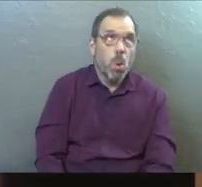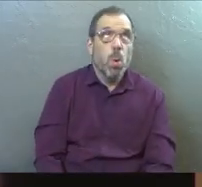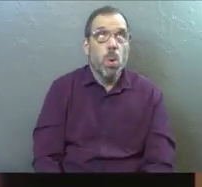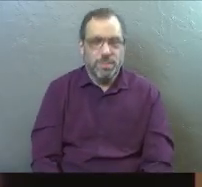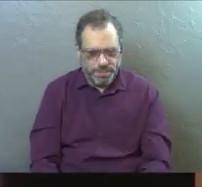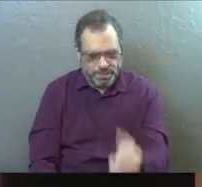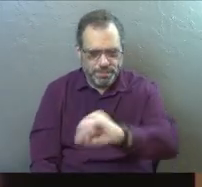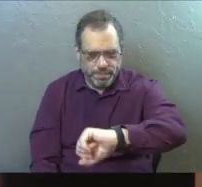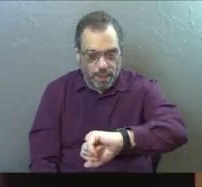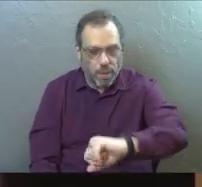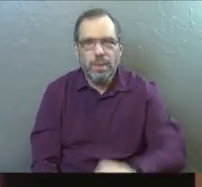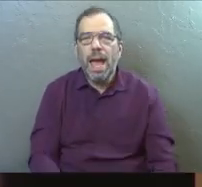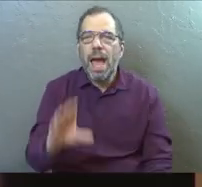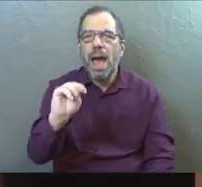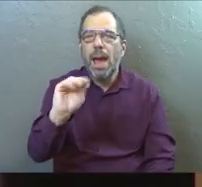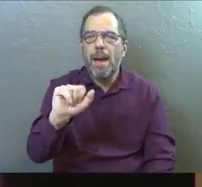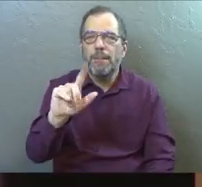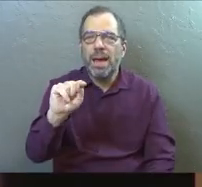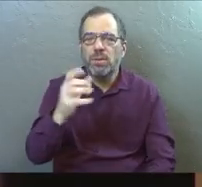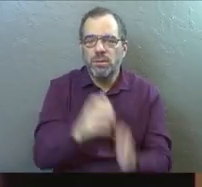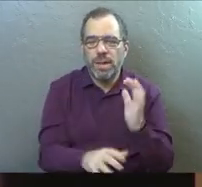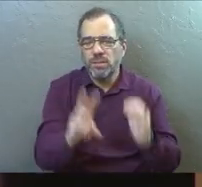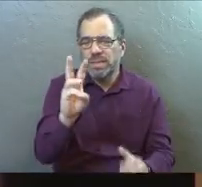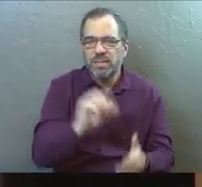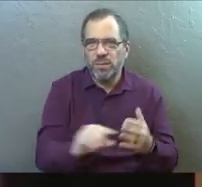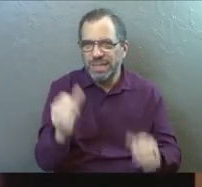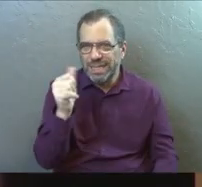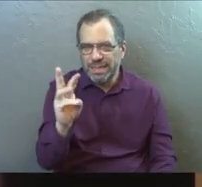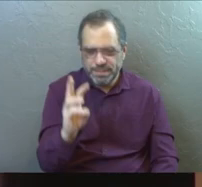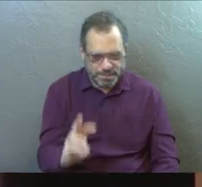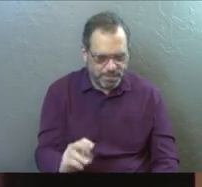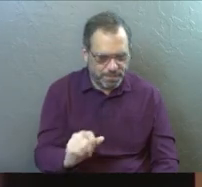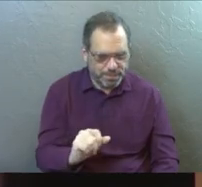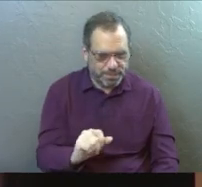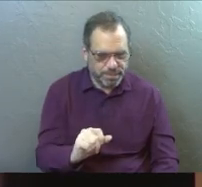go. Matthew 6:16.